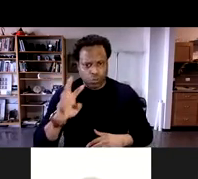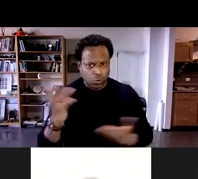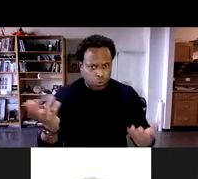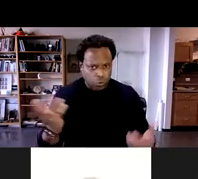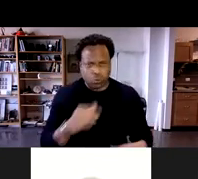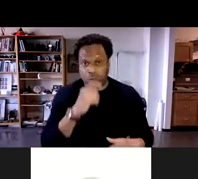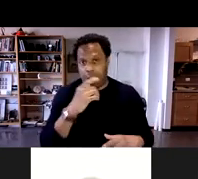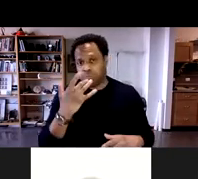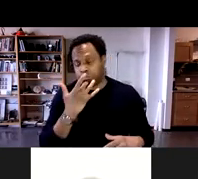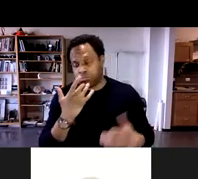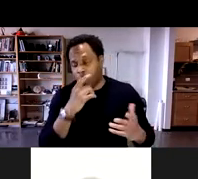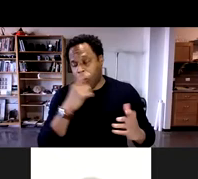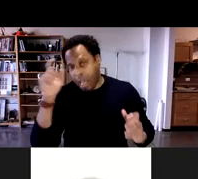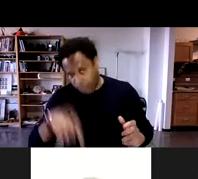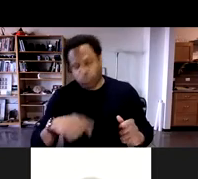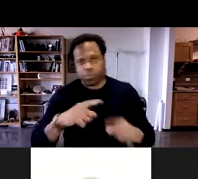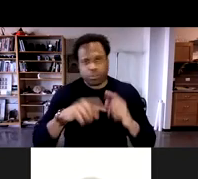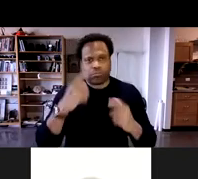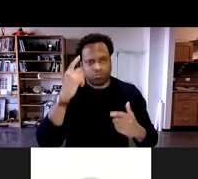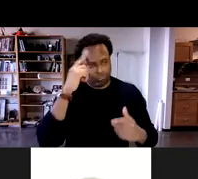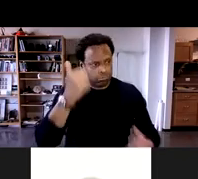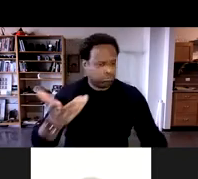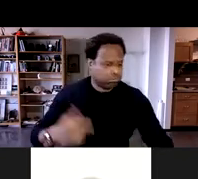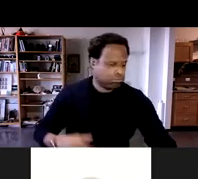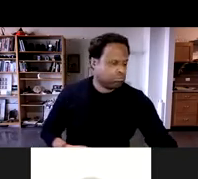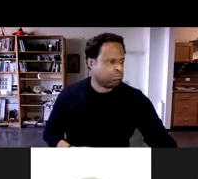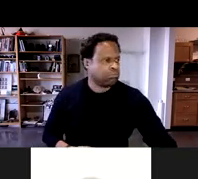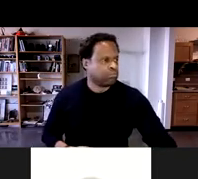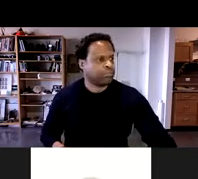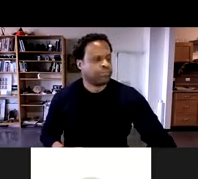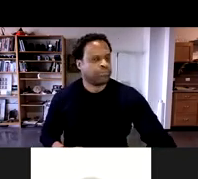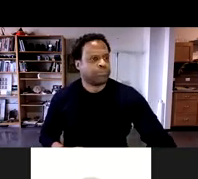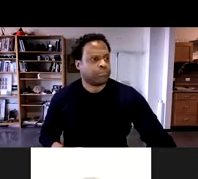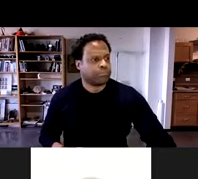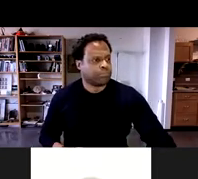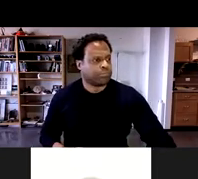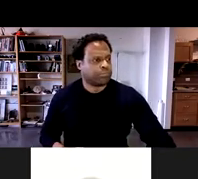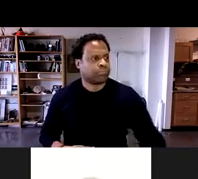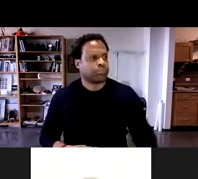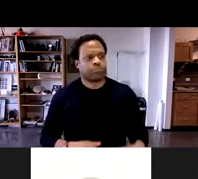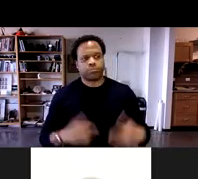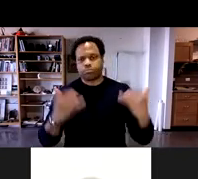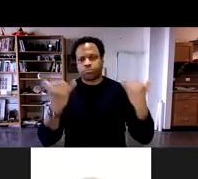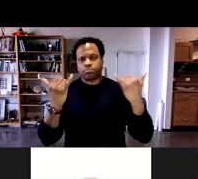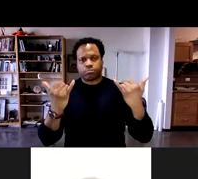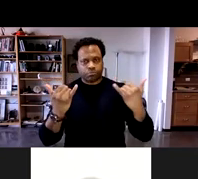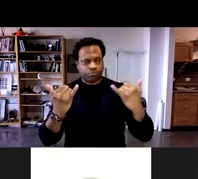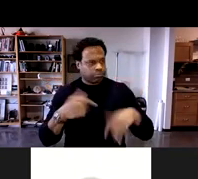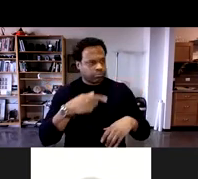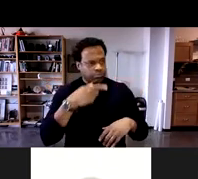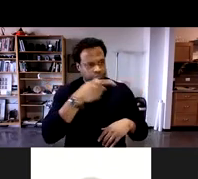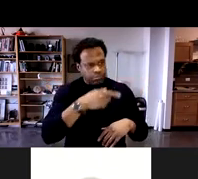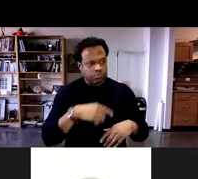you choose speaker mode, speaker view, you don't have to, that's up to you.